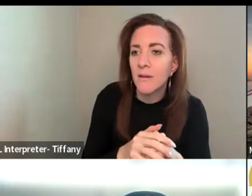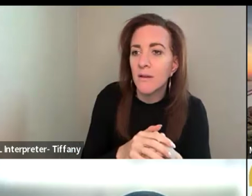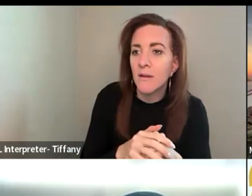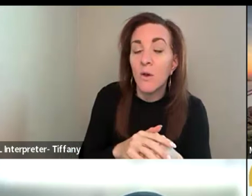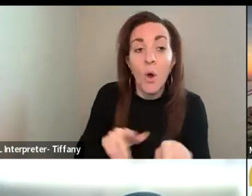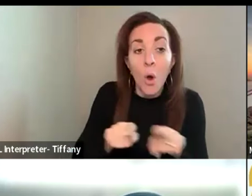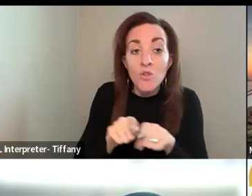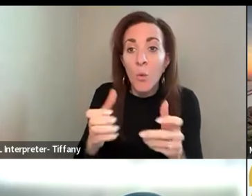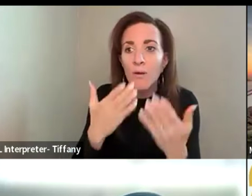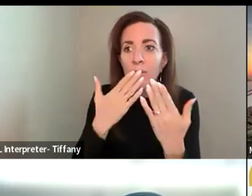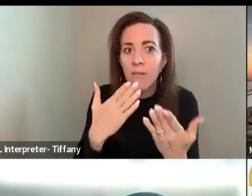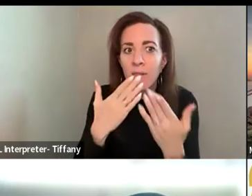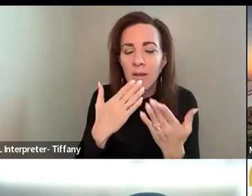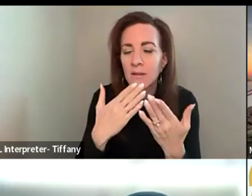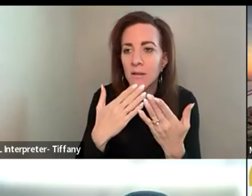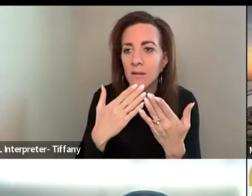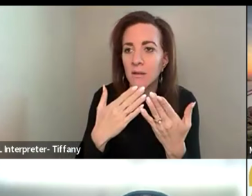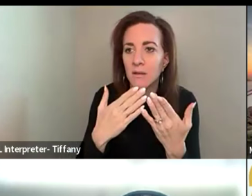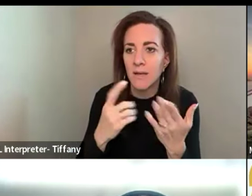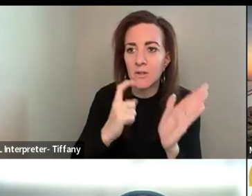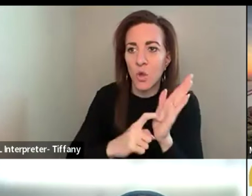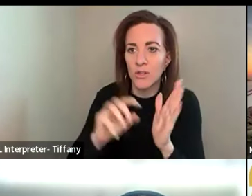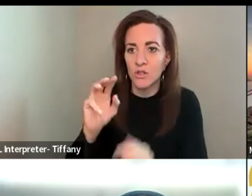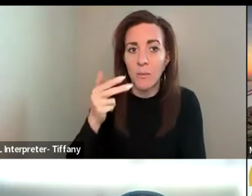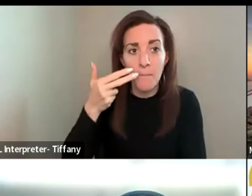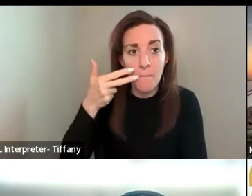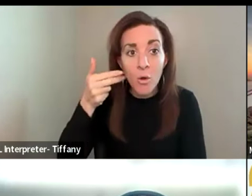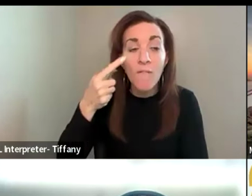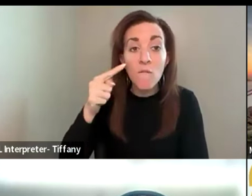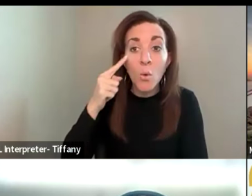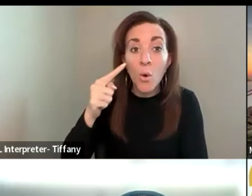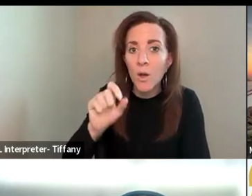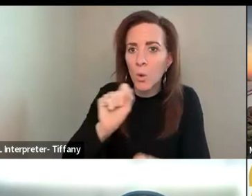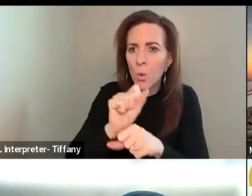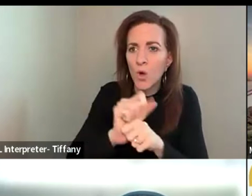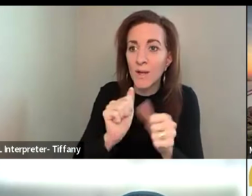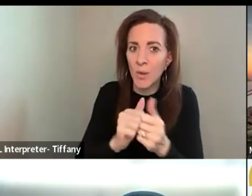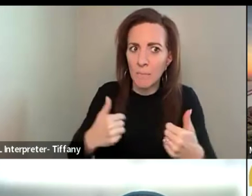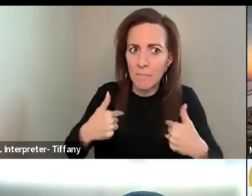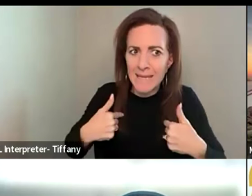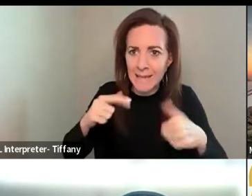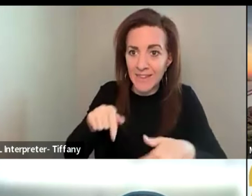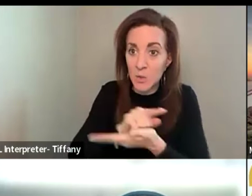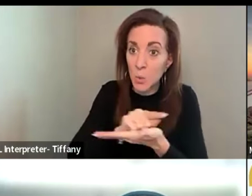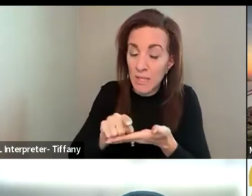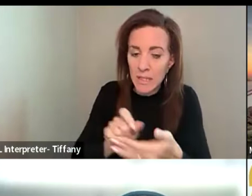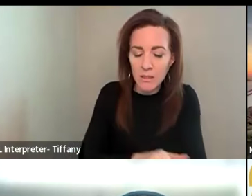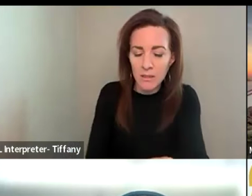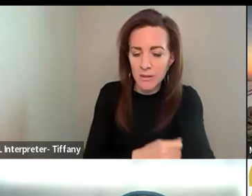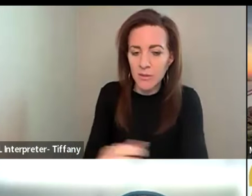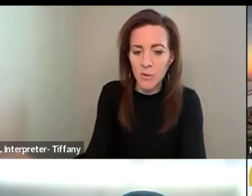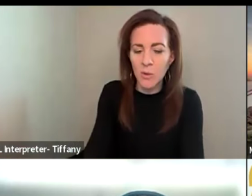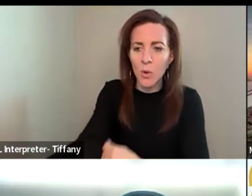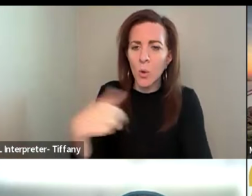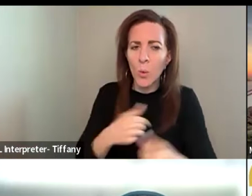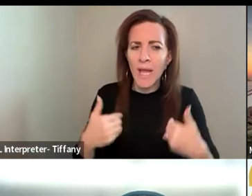I also want to thank and acknowledge Michael for working with me this week. We had a